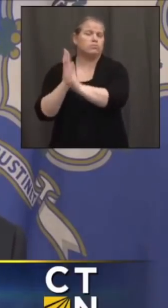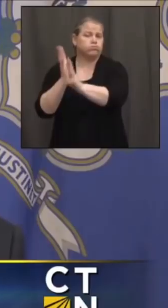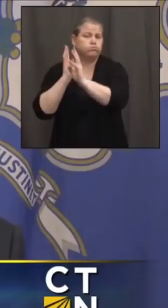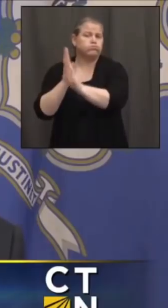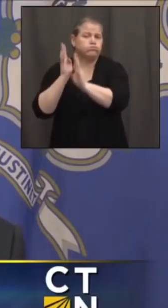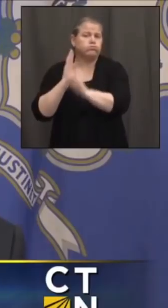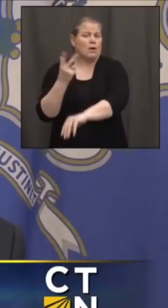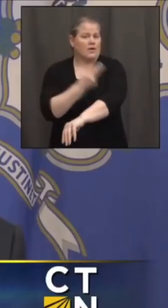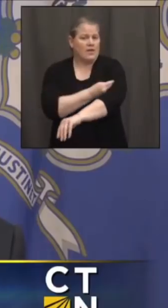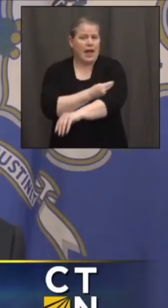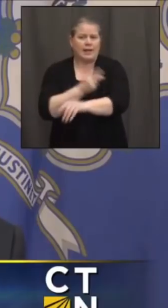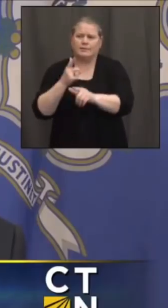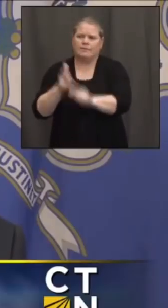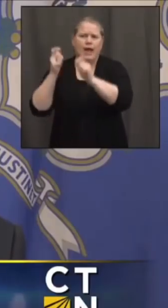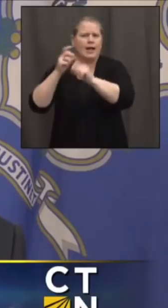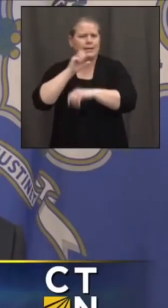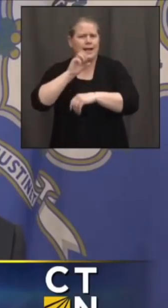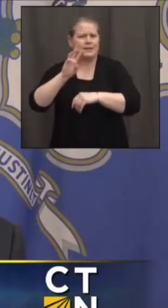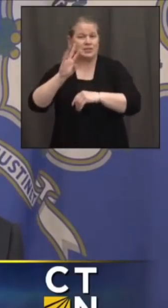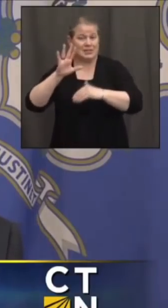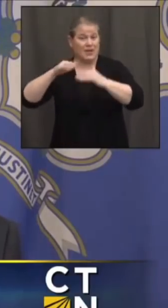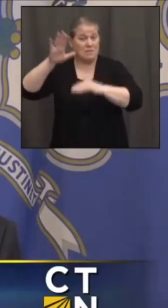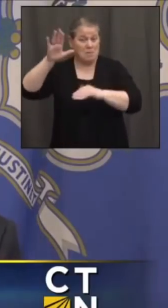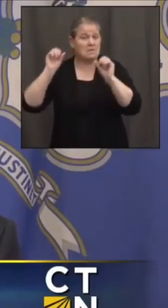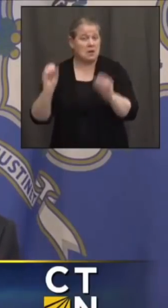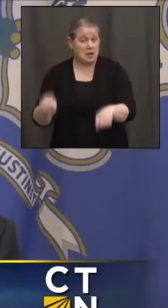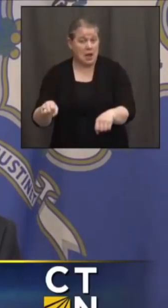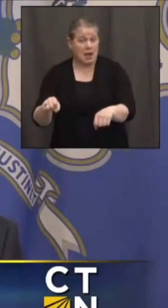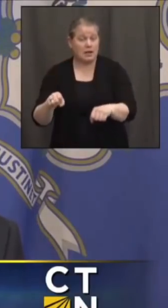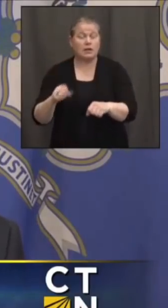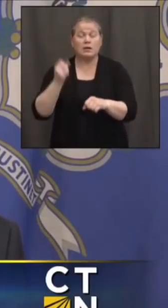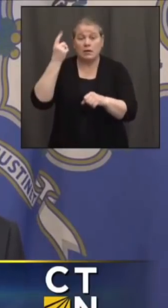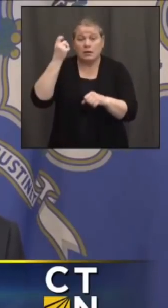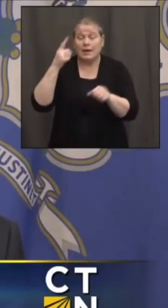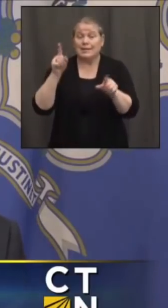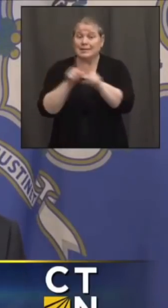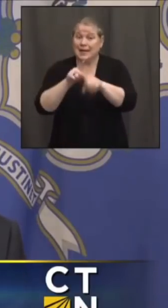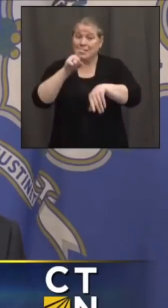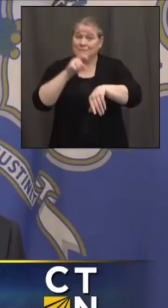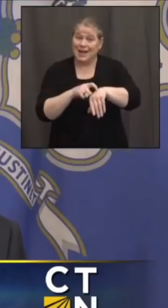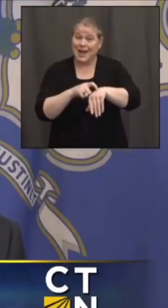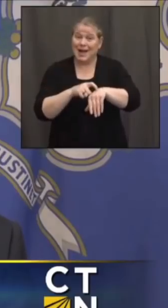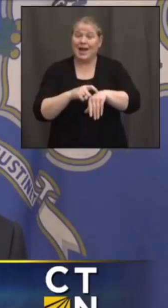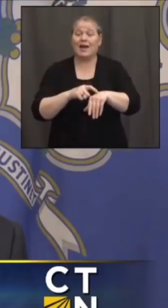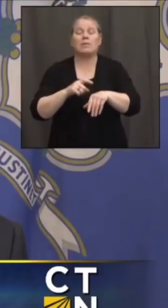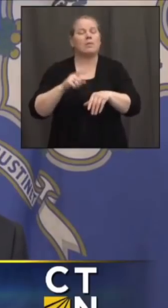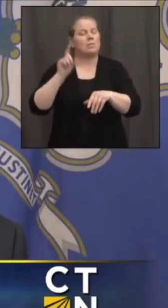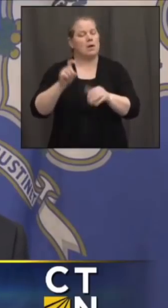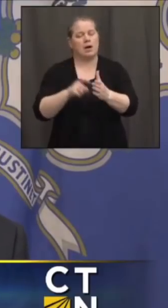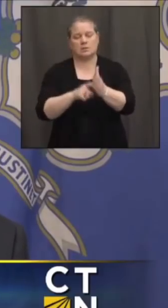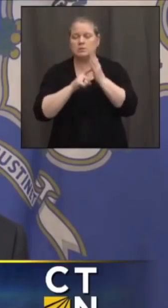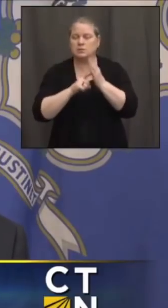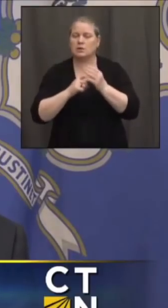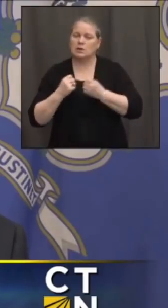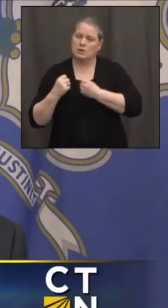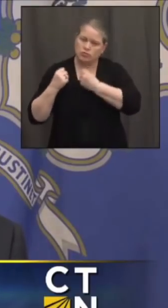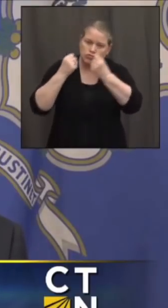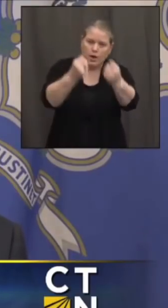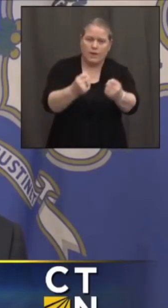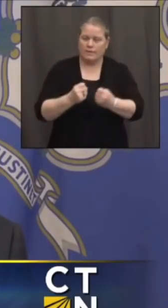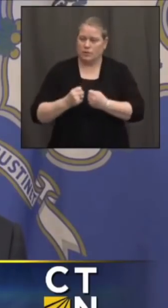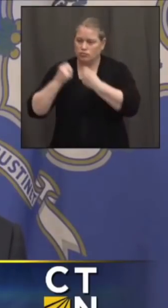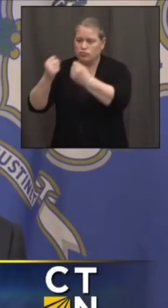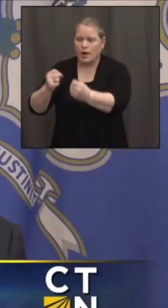those 65 and above. And then at the same time, we got to use our mobile clinics. We've got to go to those most